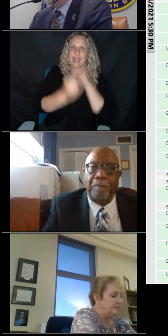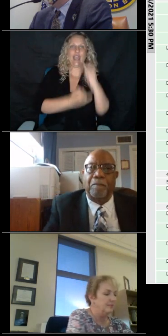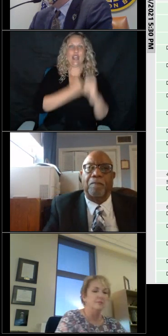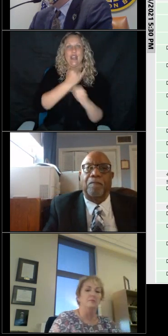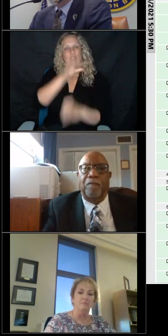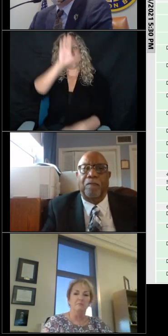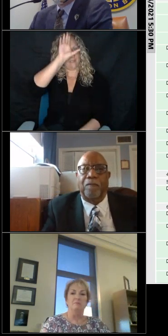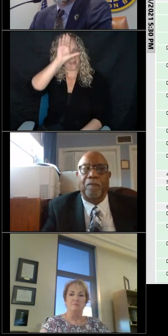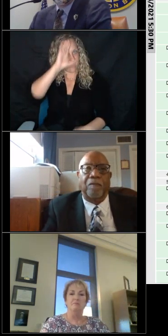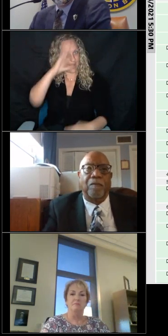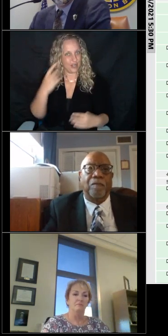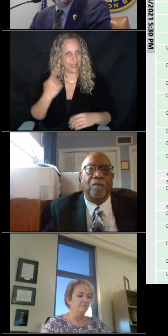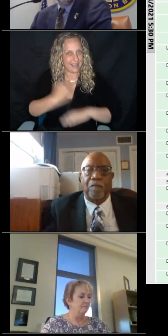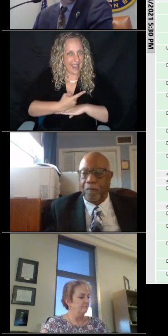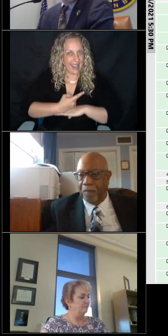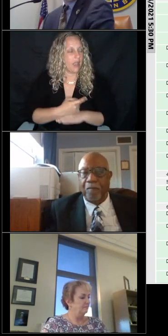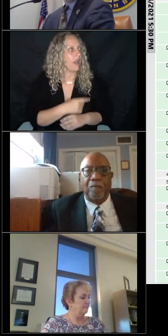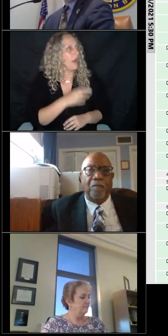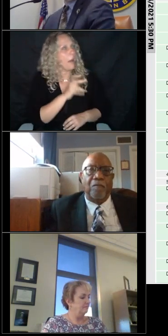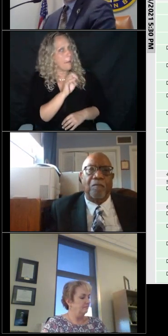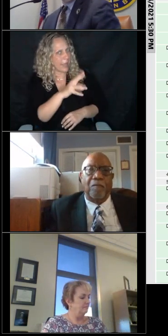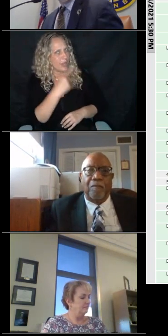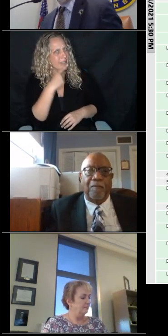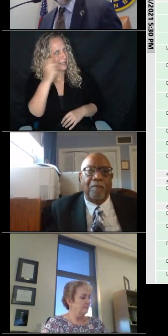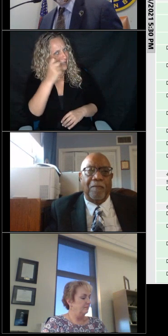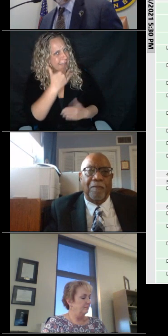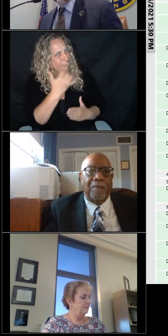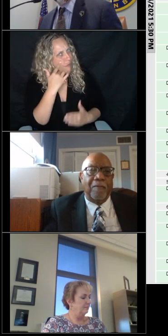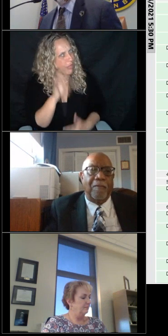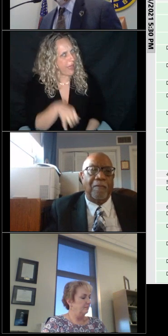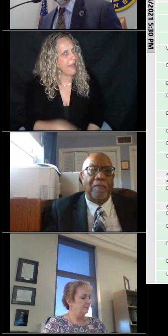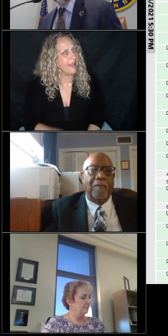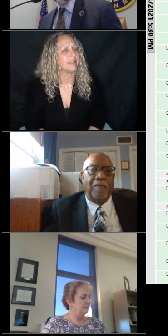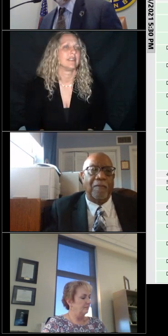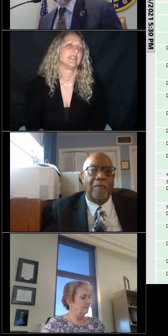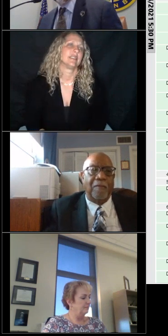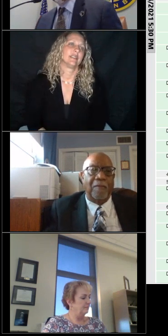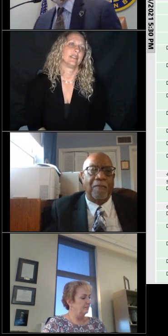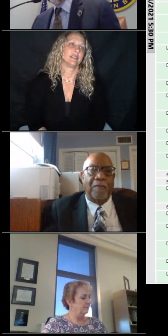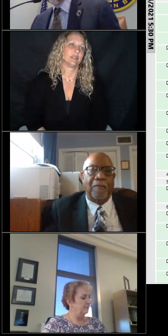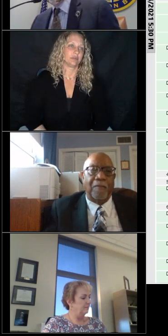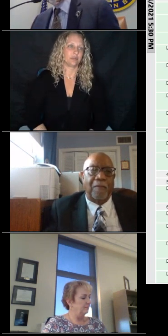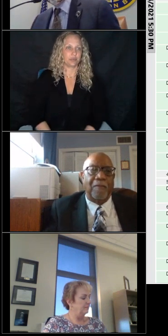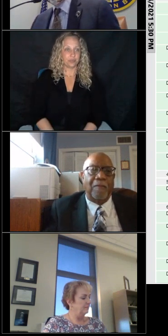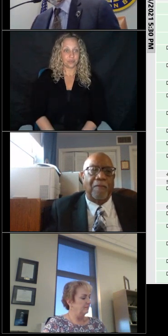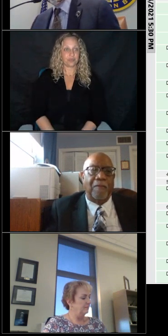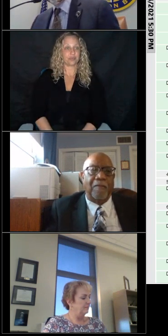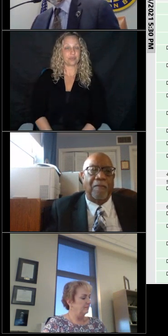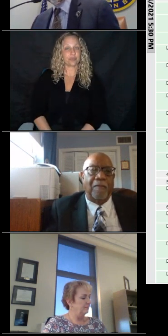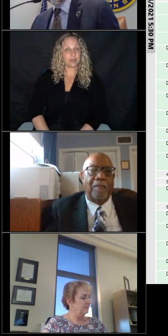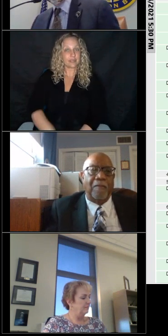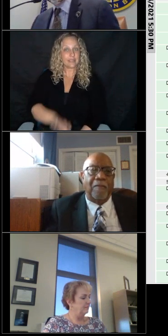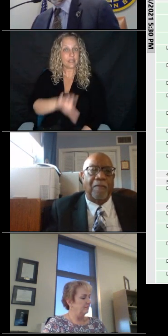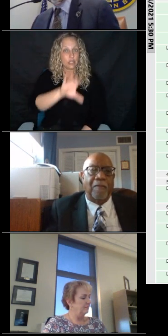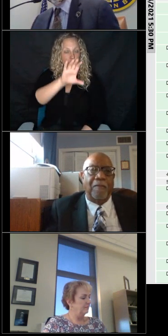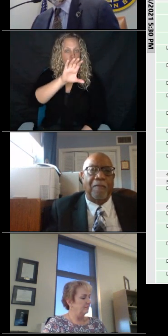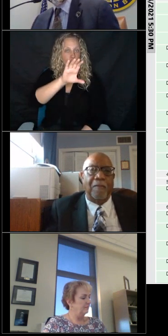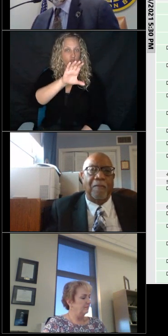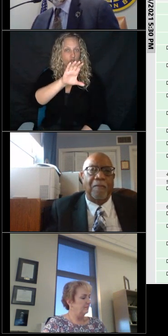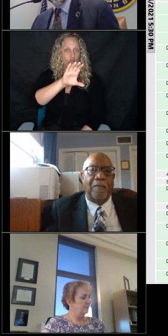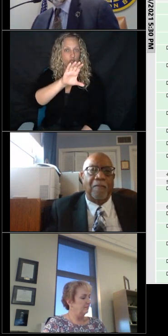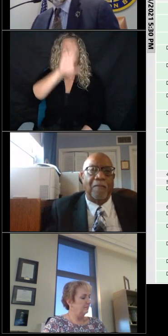Firefighters Day. Yes, thank you for that. Chief Stables, if you'd like to